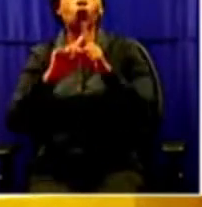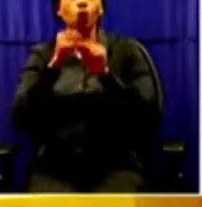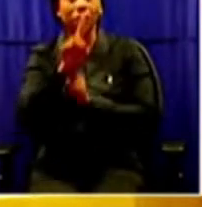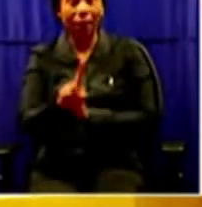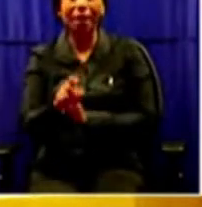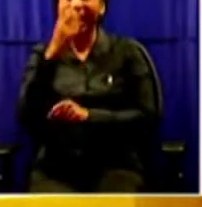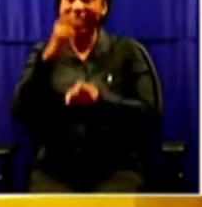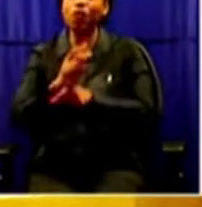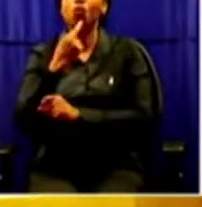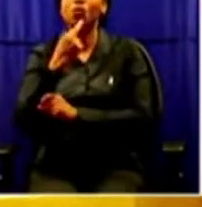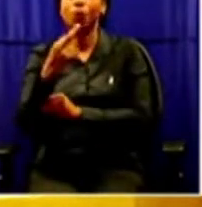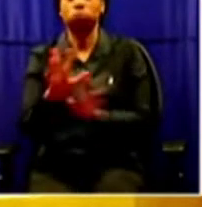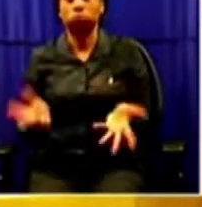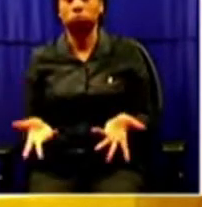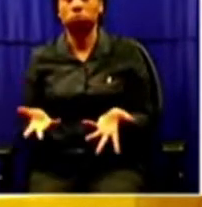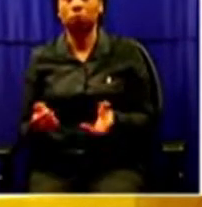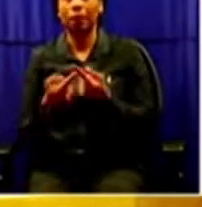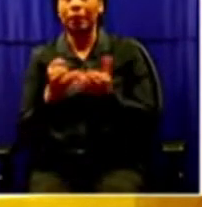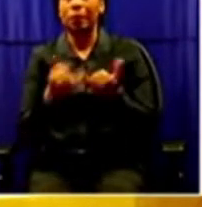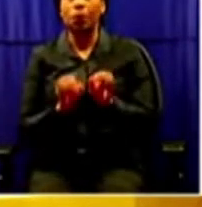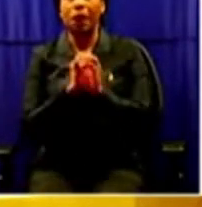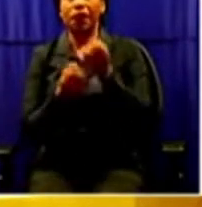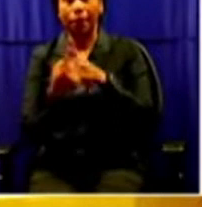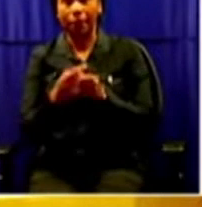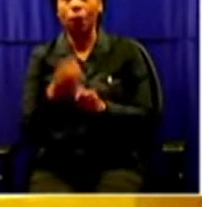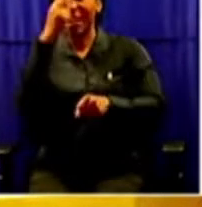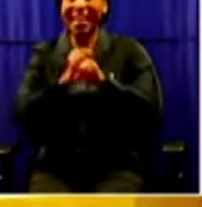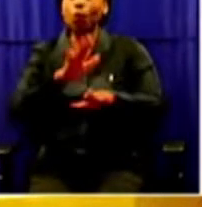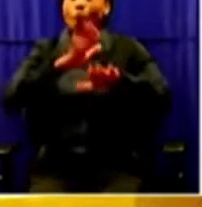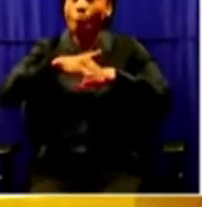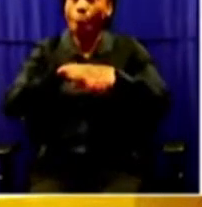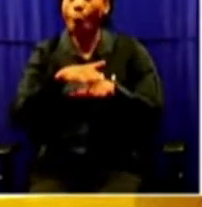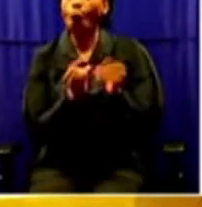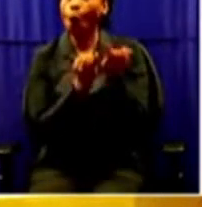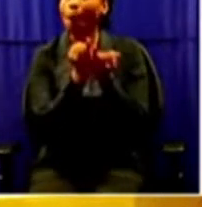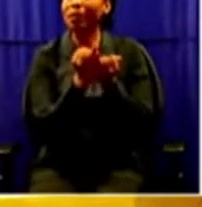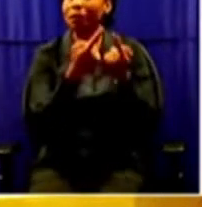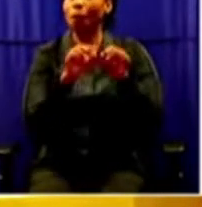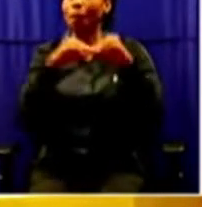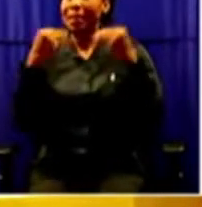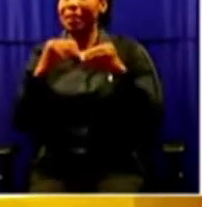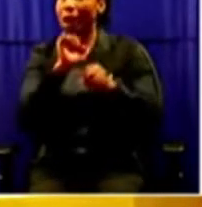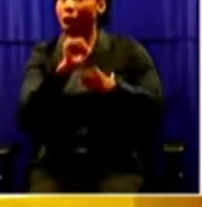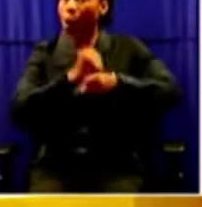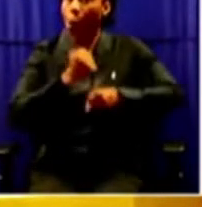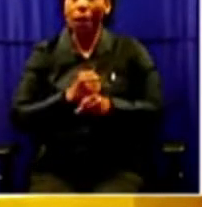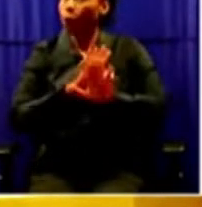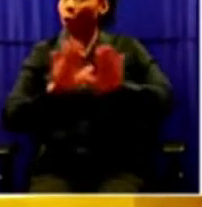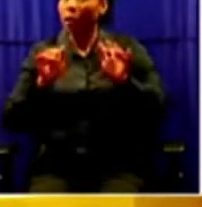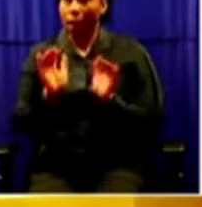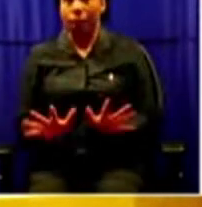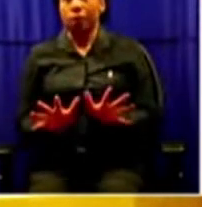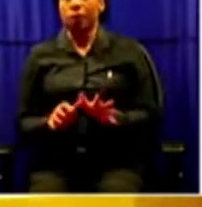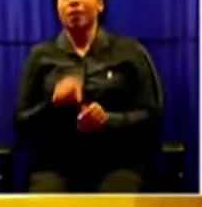ever draw up policies and laws that make it more competitive for your business to function, not less. That is why the DA is committed